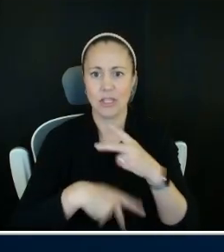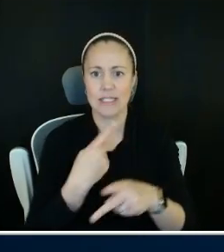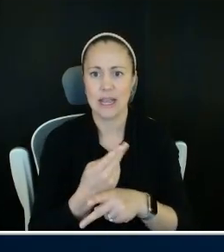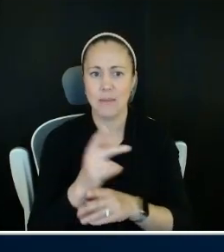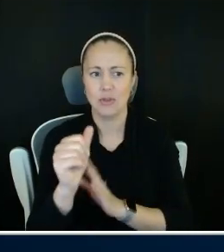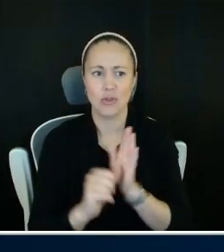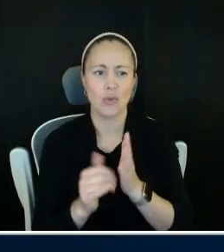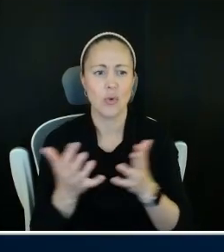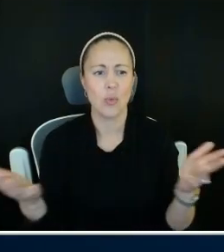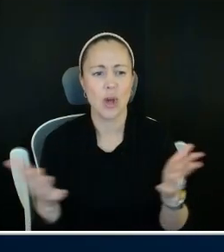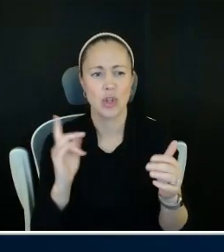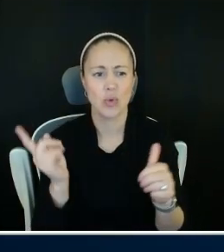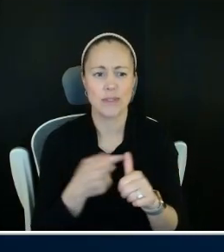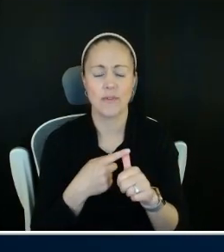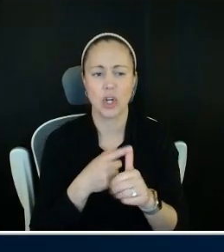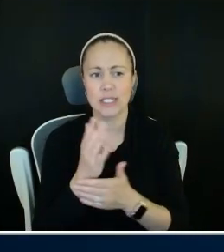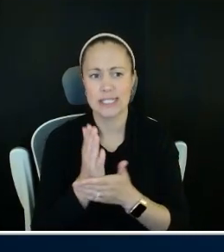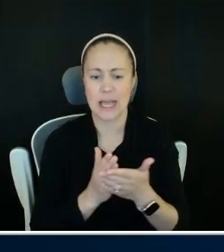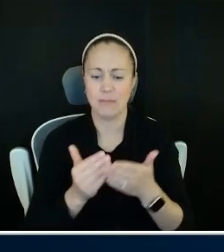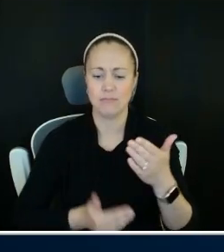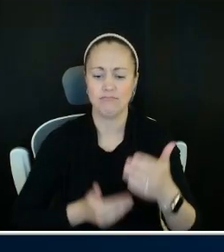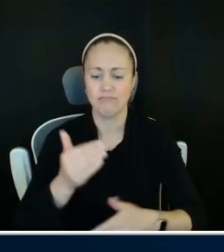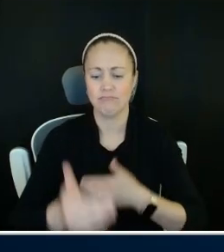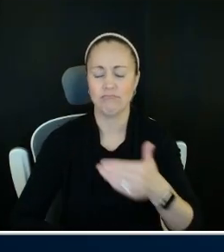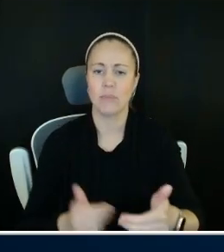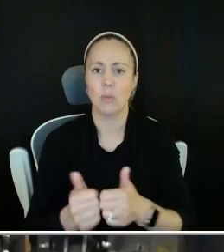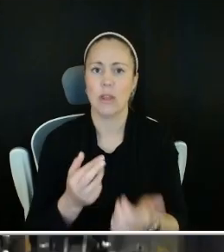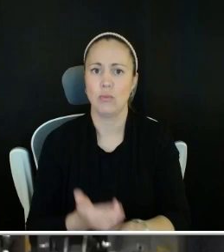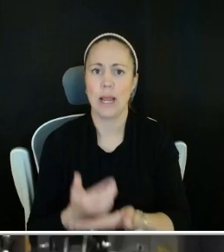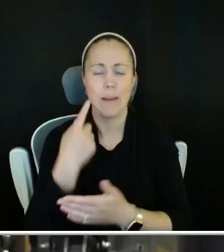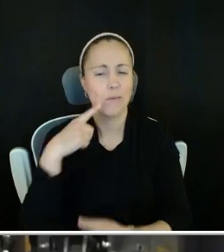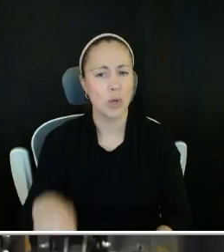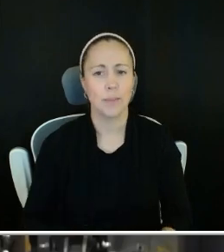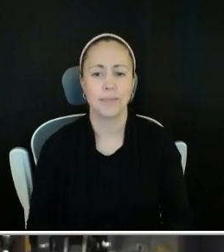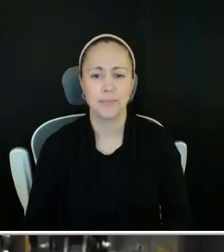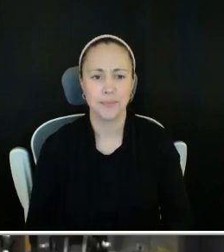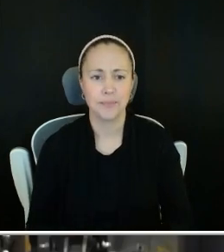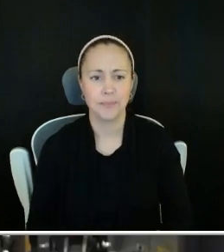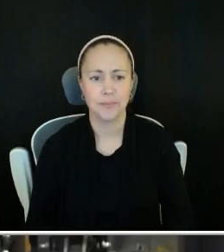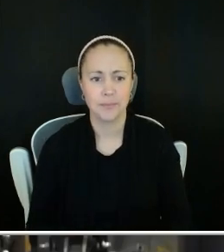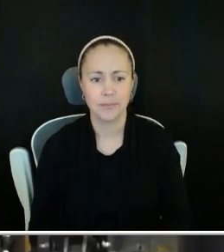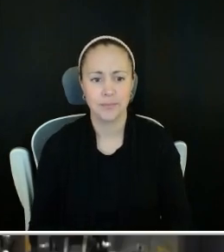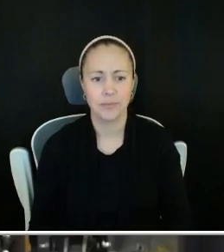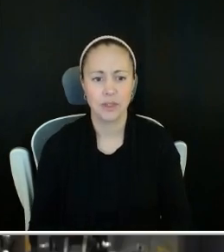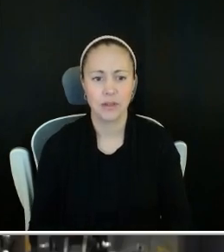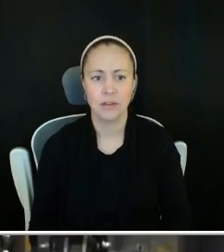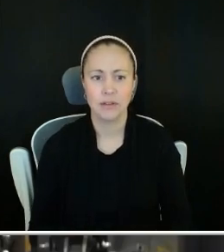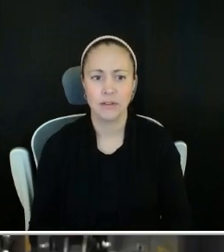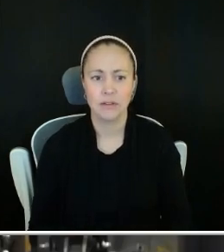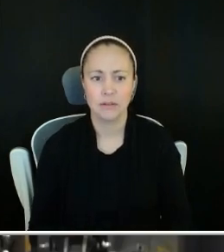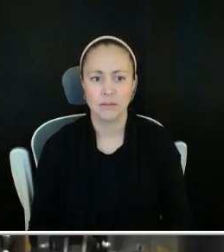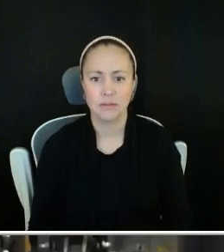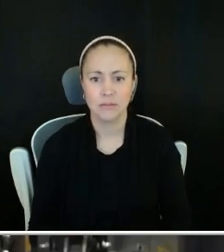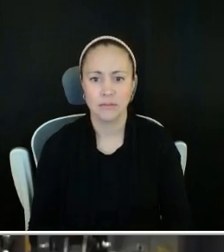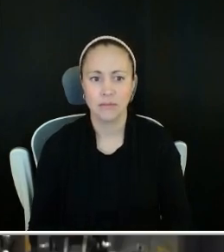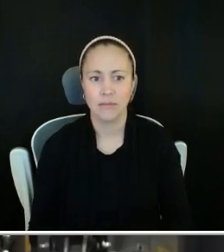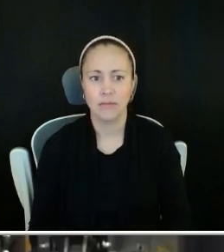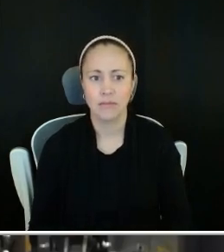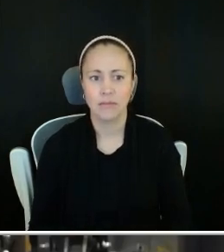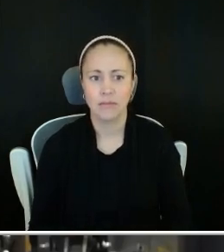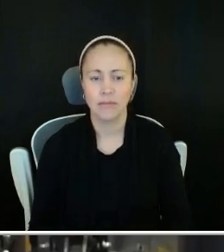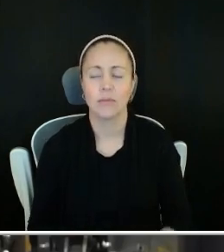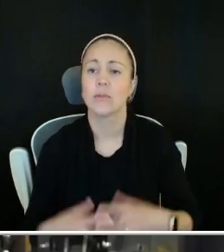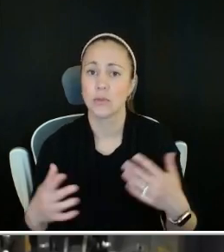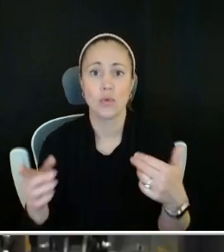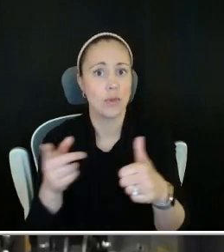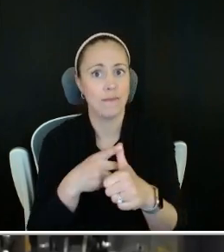first steps in rehab for you? So the first thing is just getting to know the athlete and the type of